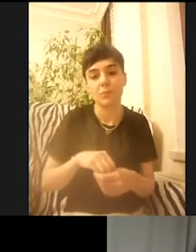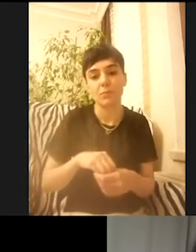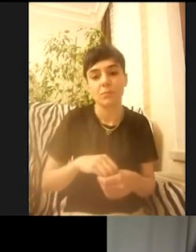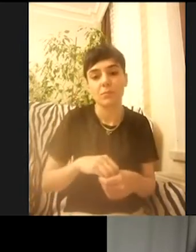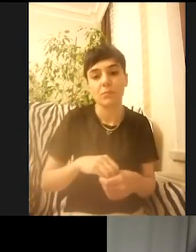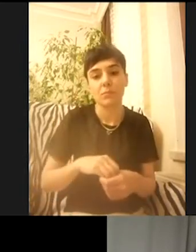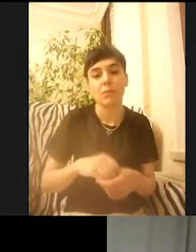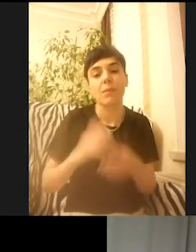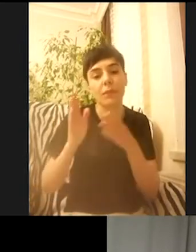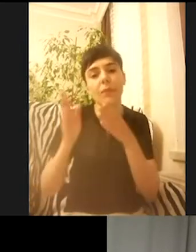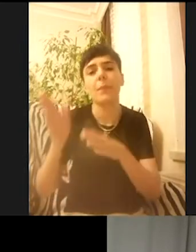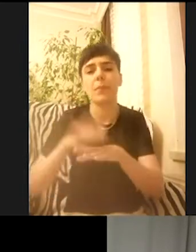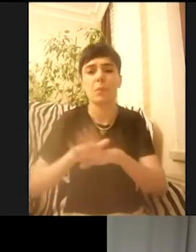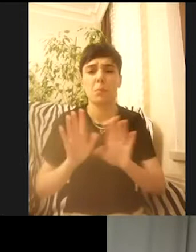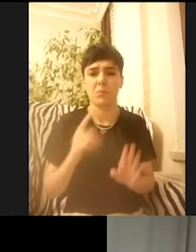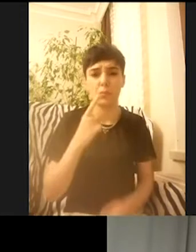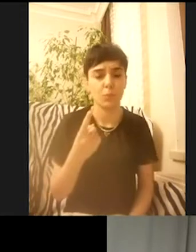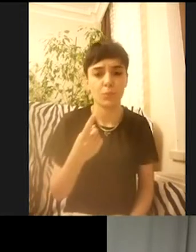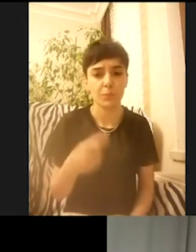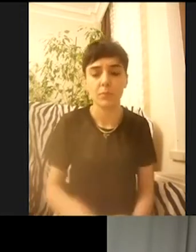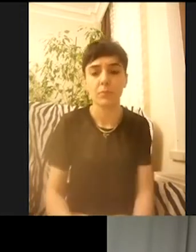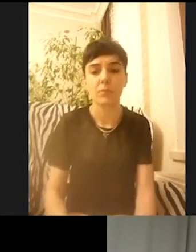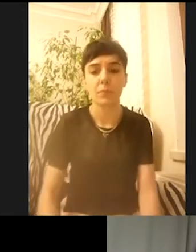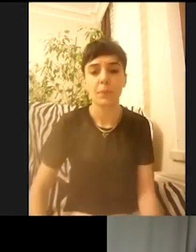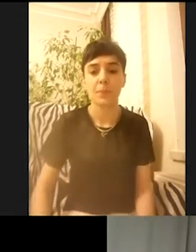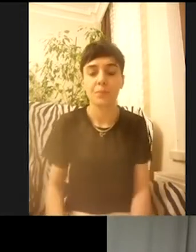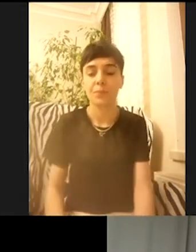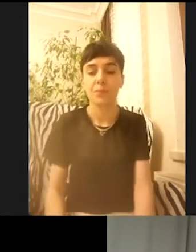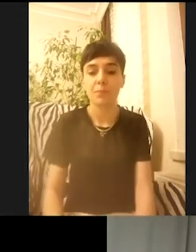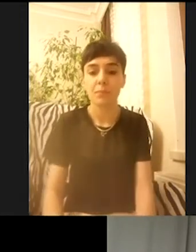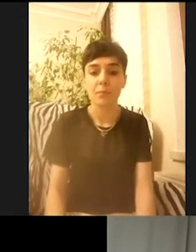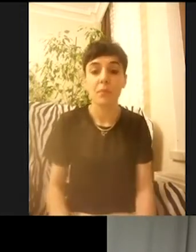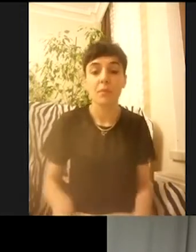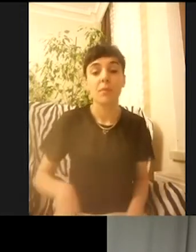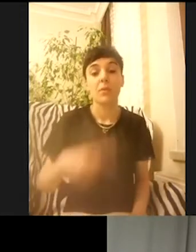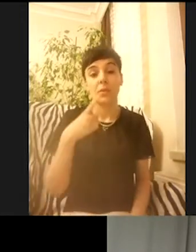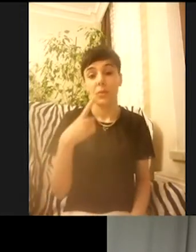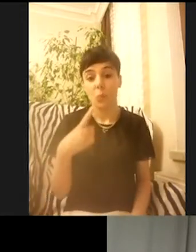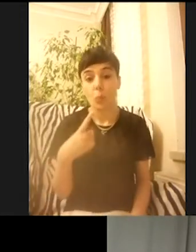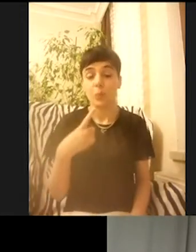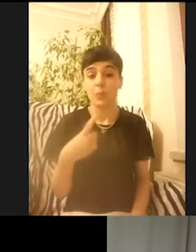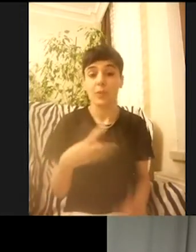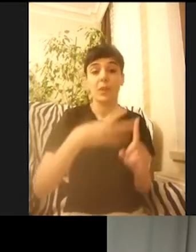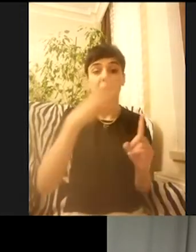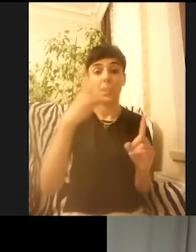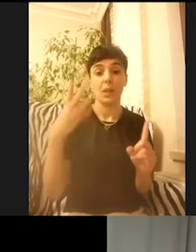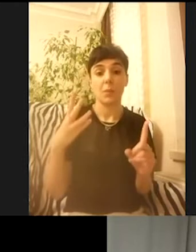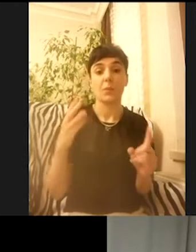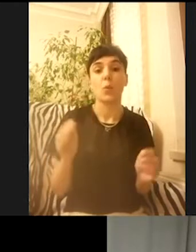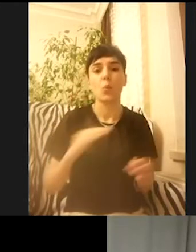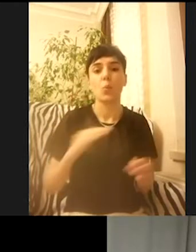are minority. Why should we why should they allocate resources to us? Because we are